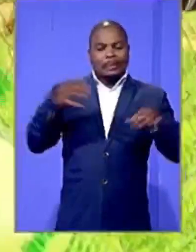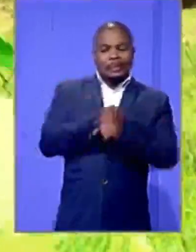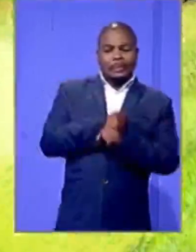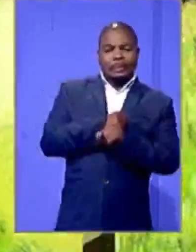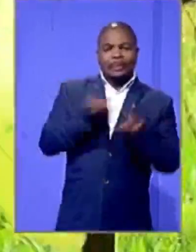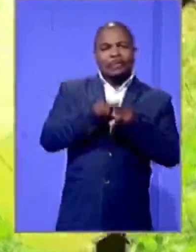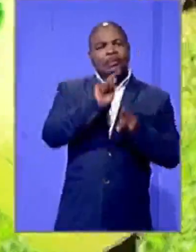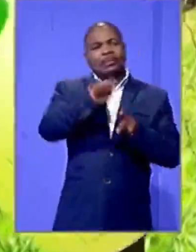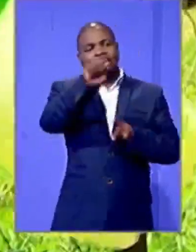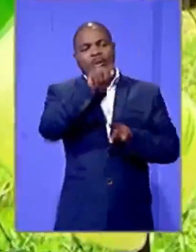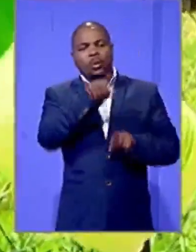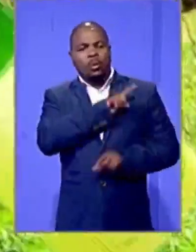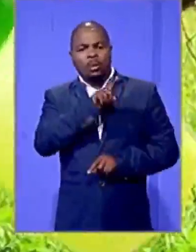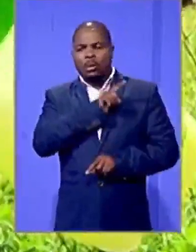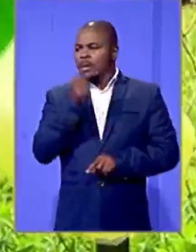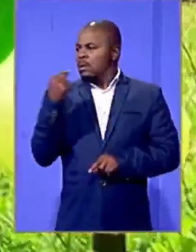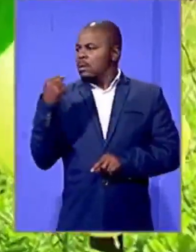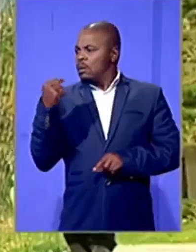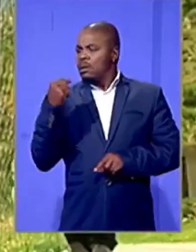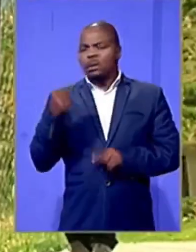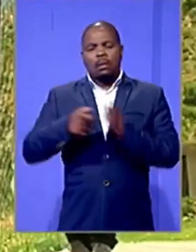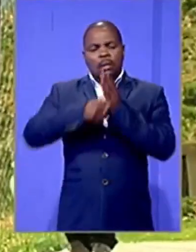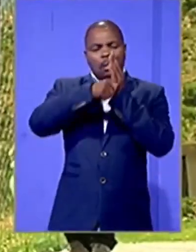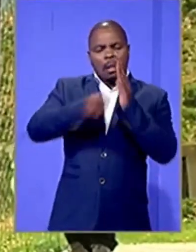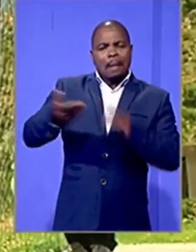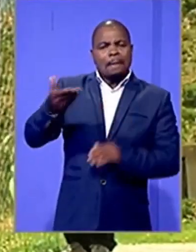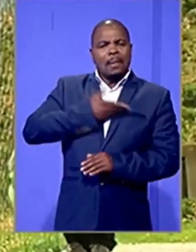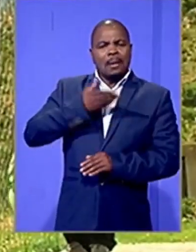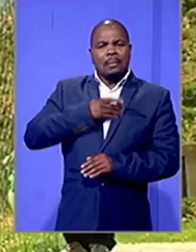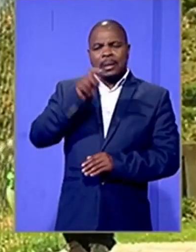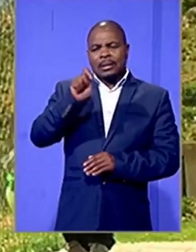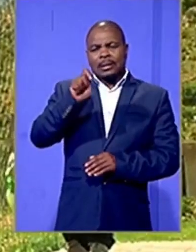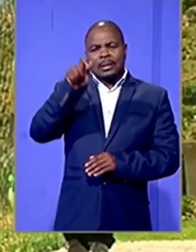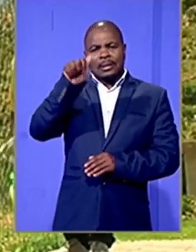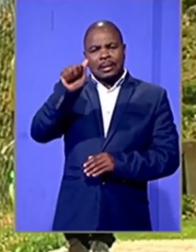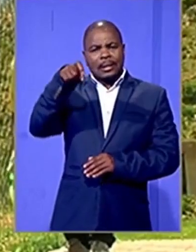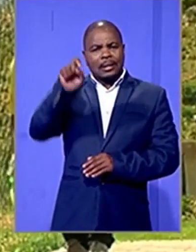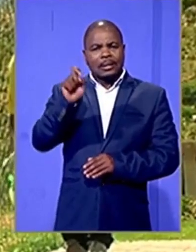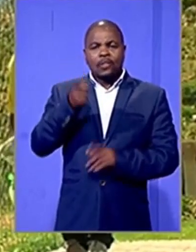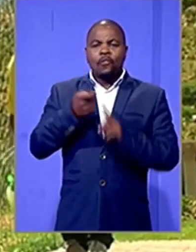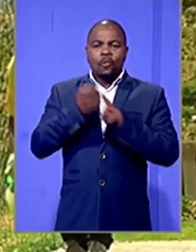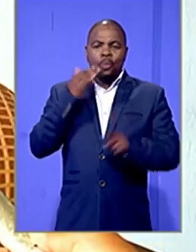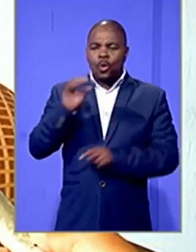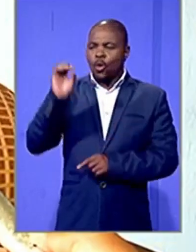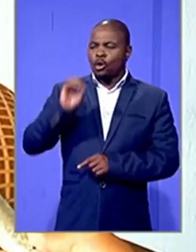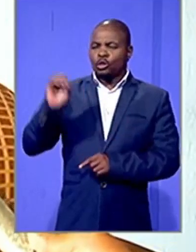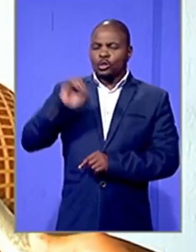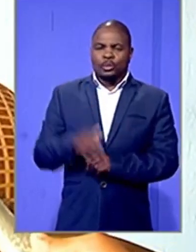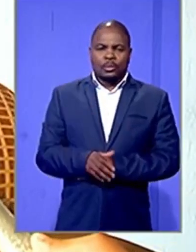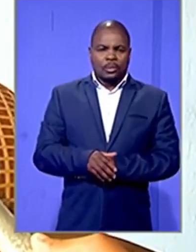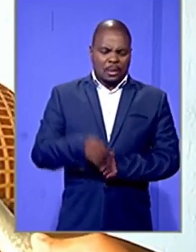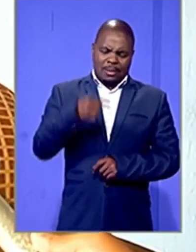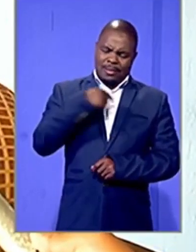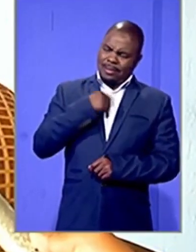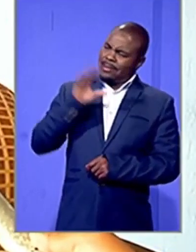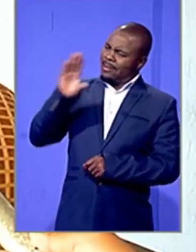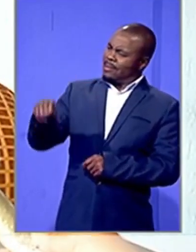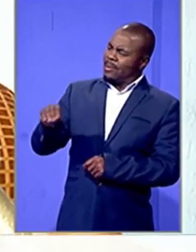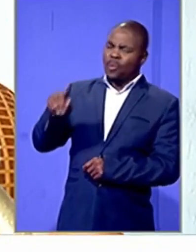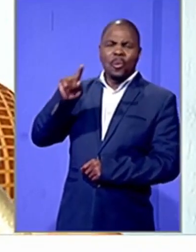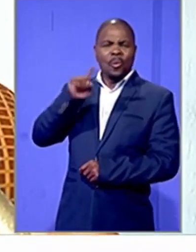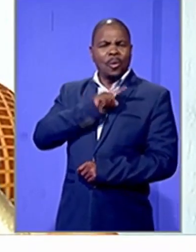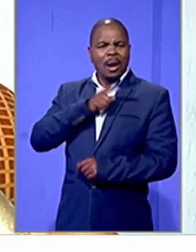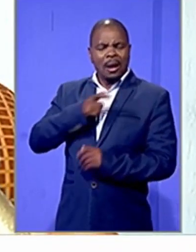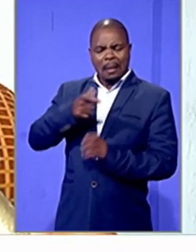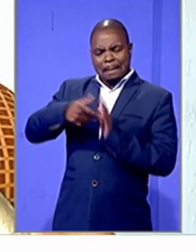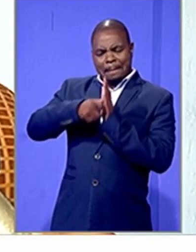gabjale ba thoma go gogelwa motšhelo wa godimo-dimo go tloga kgweding ya Oktoboro. Ye ke ba botša gore nna lebaka ke lefe bare go